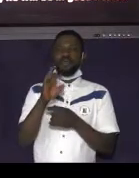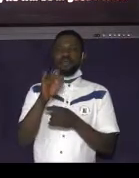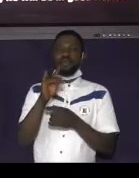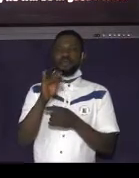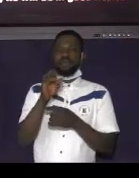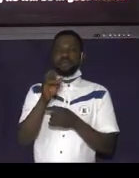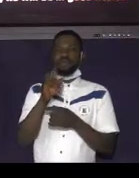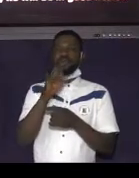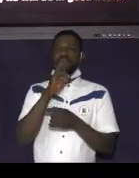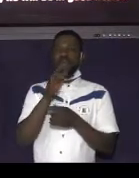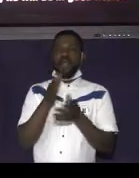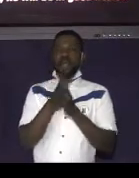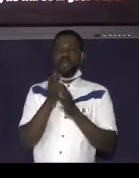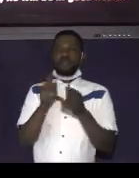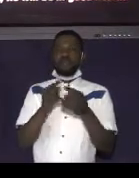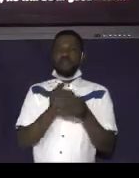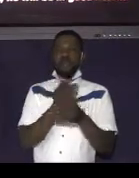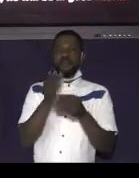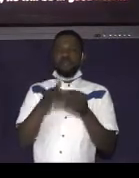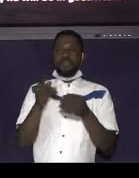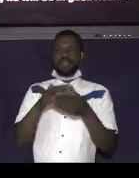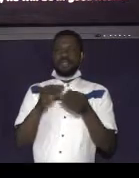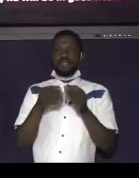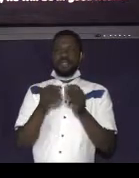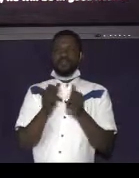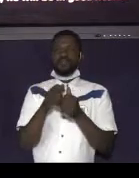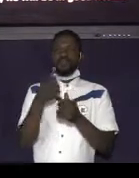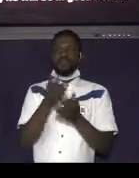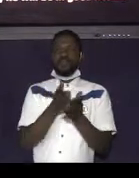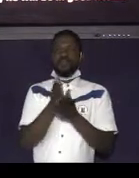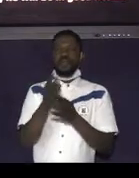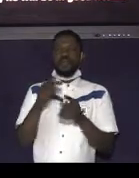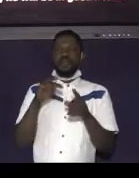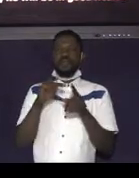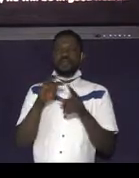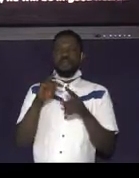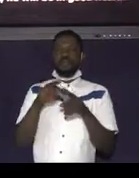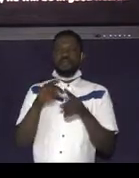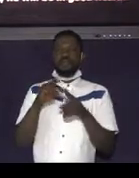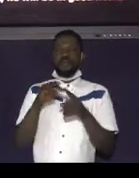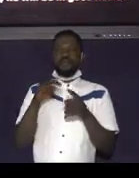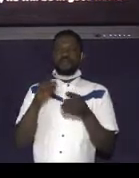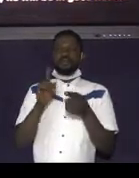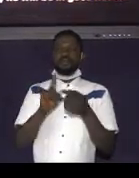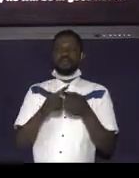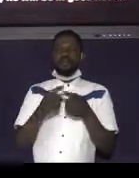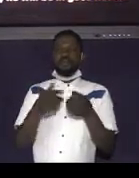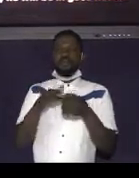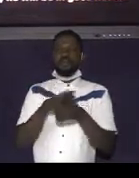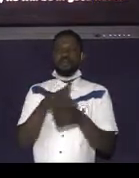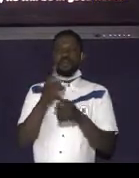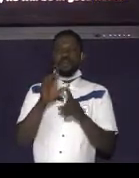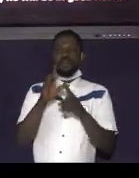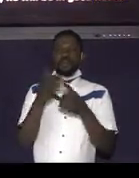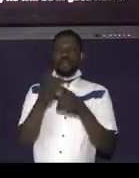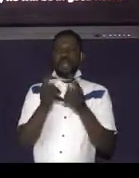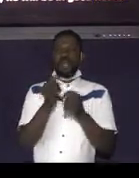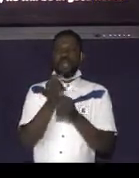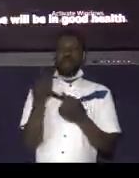You were asked to complete the sentences with the correct form of the verbs in brackets to fulfill the conditional types